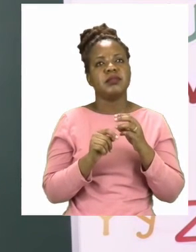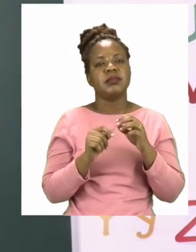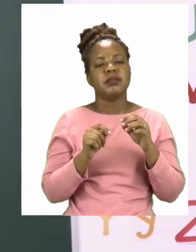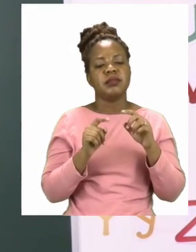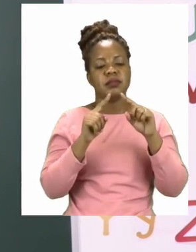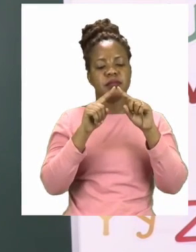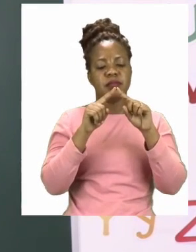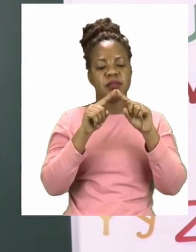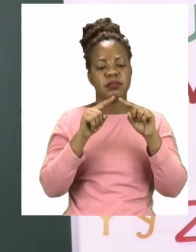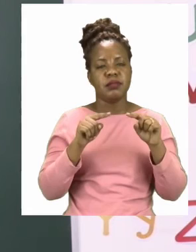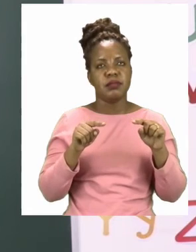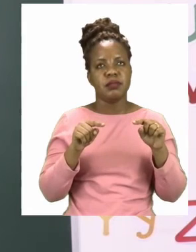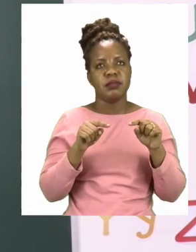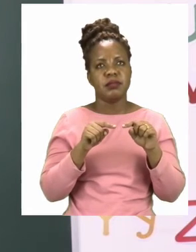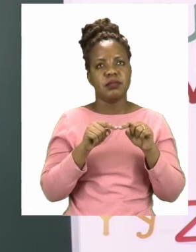Triangle.